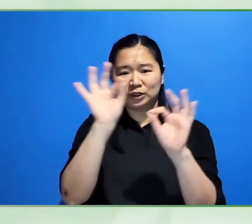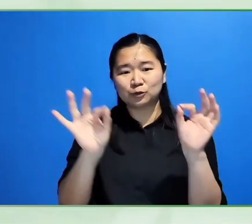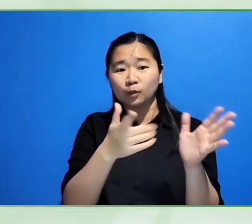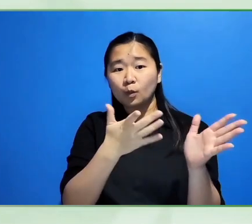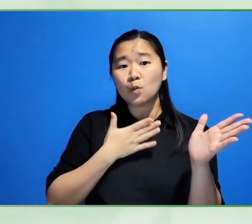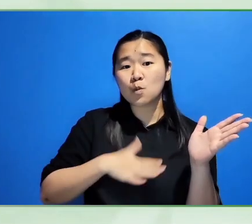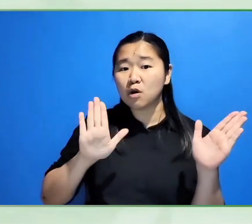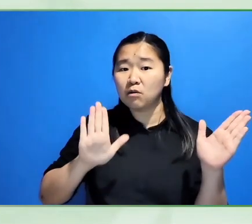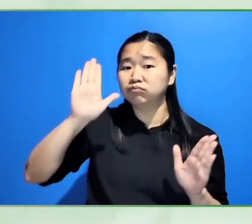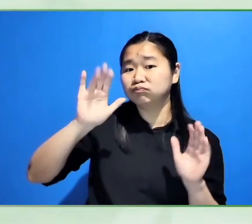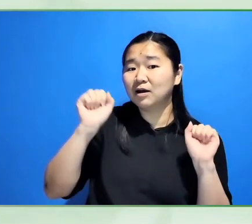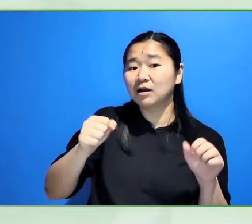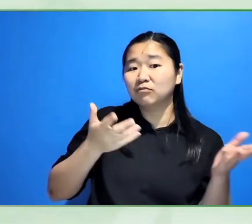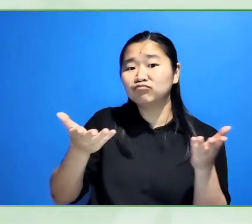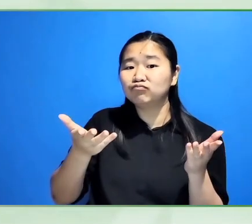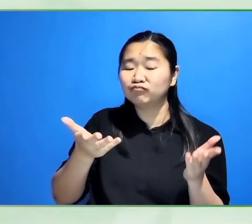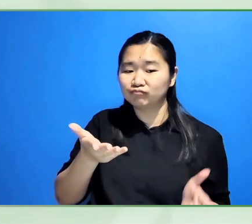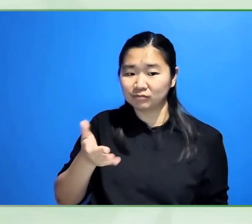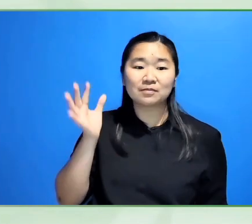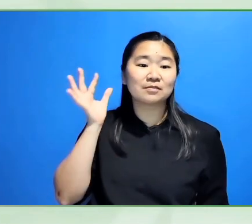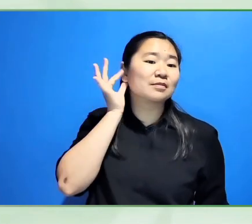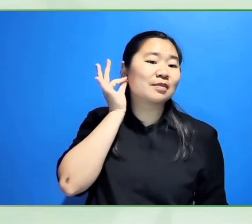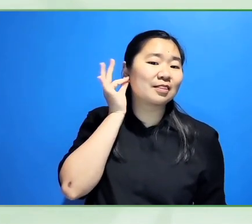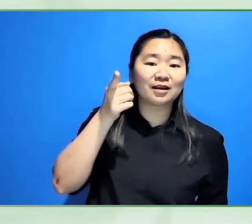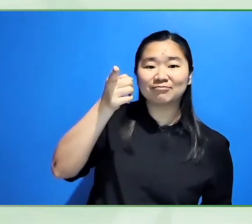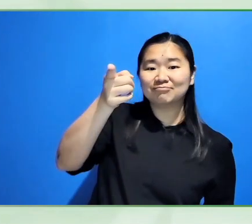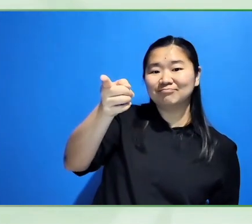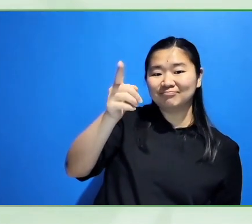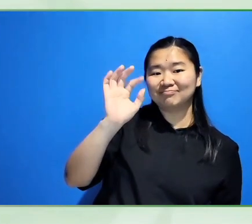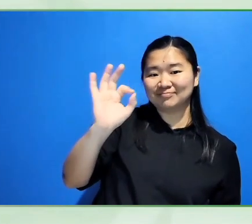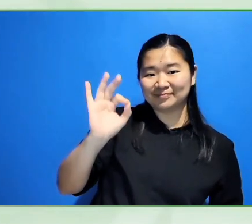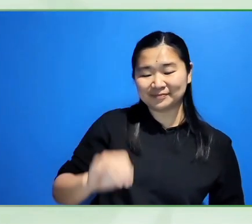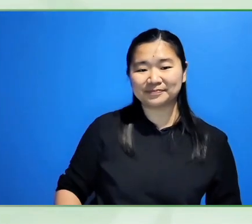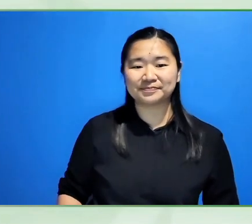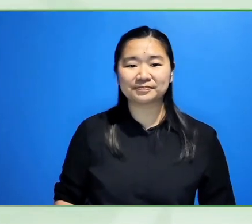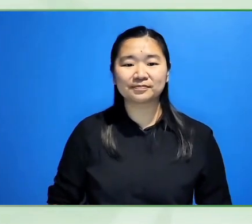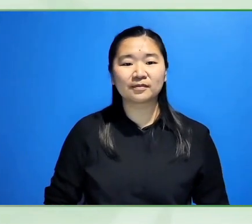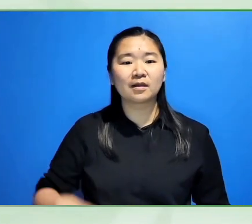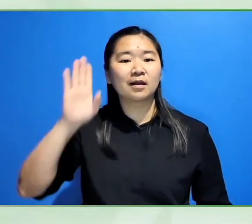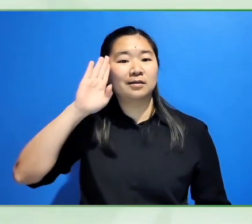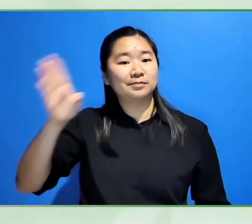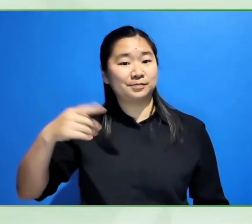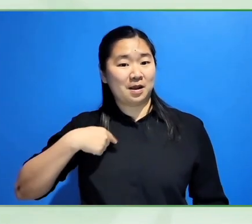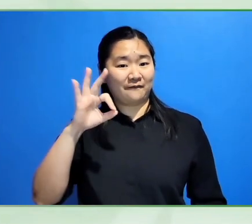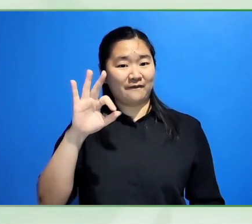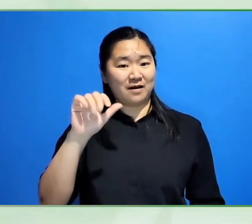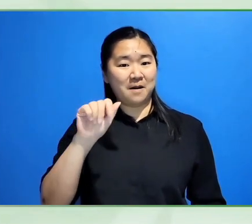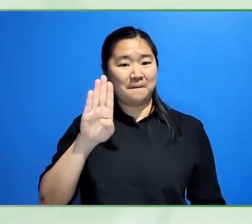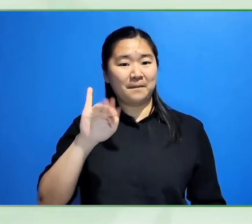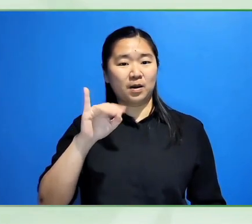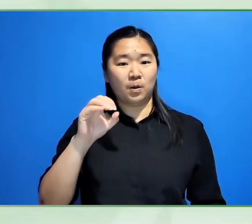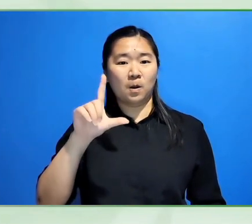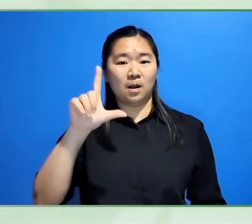Hello, my name is Fabiola. I work at Earth Medicine, which is a non-for-profit organization based